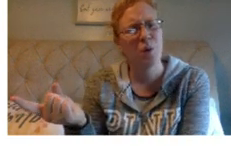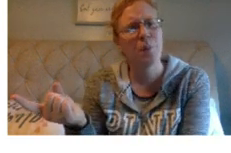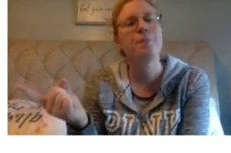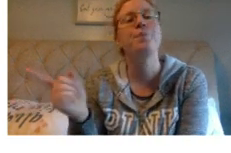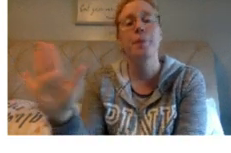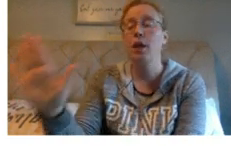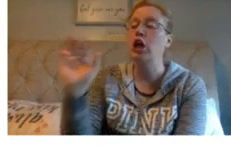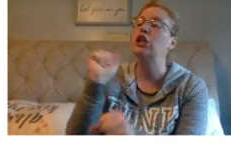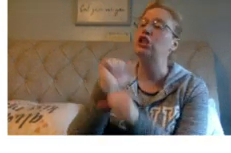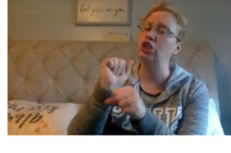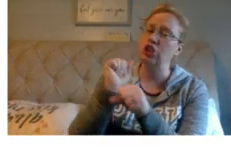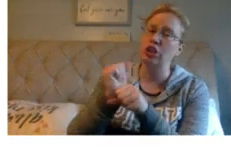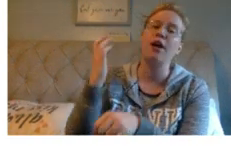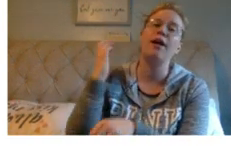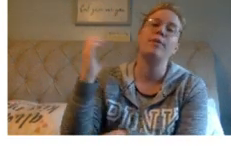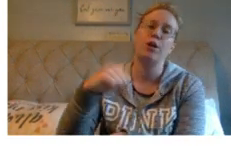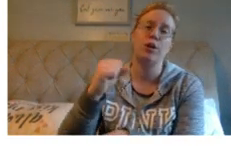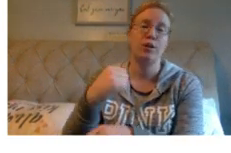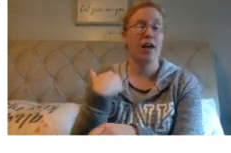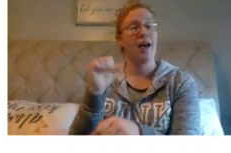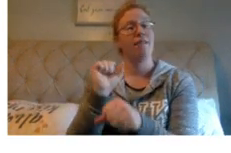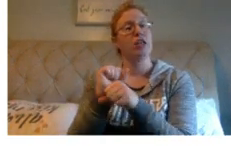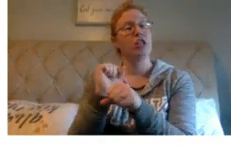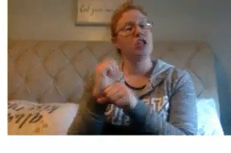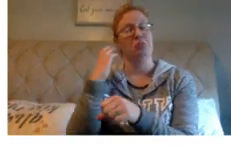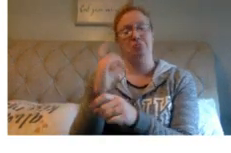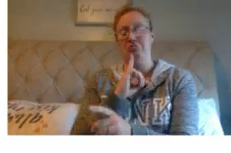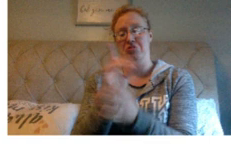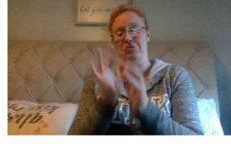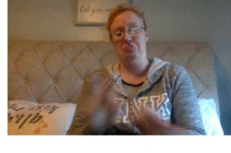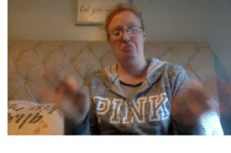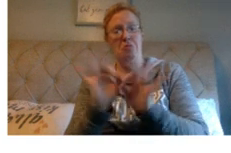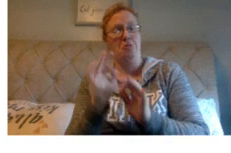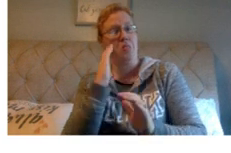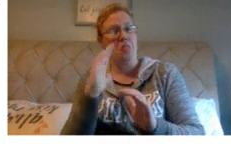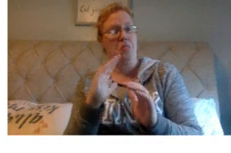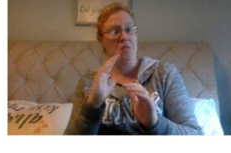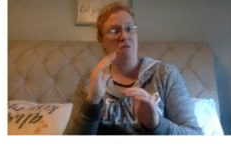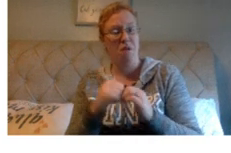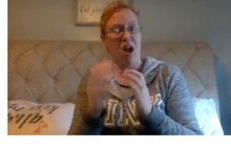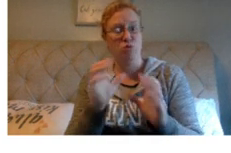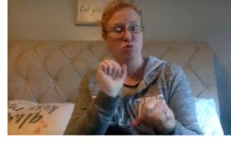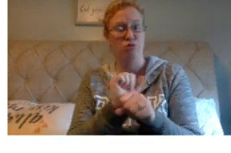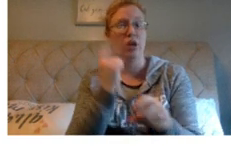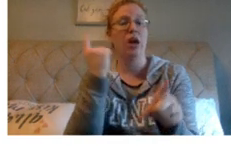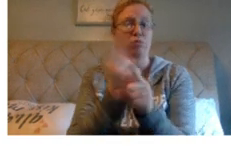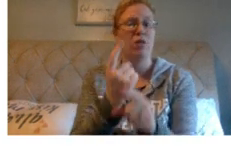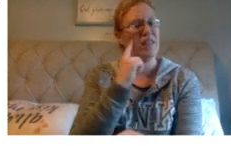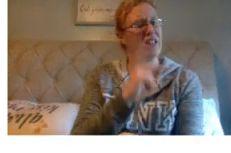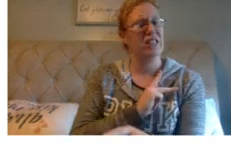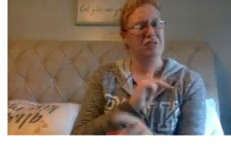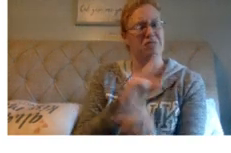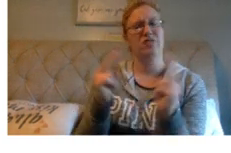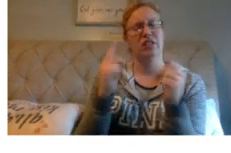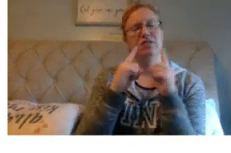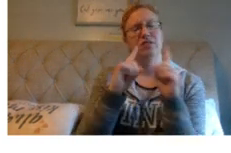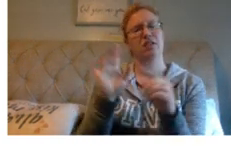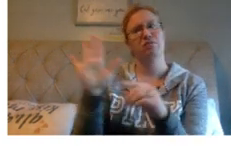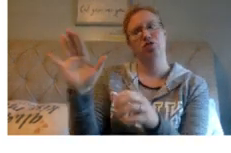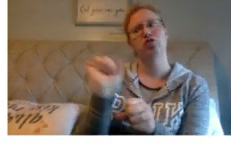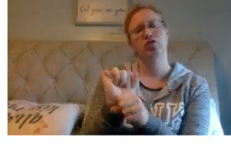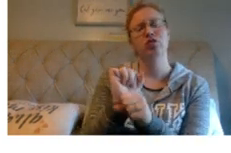Her job coach. Having a job coach is really important, so you learn how to do the job right. And I think Keisha was really successful in her